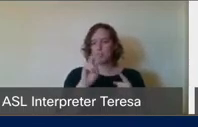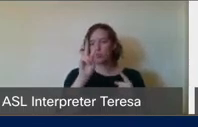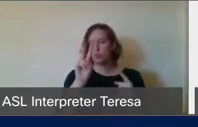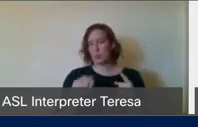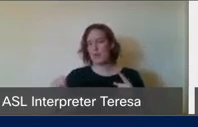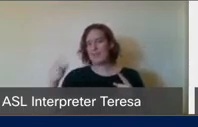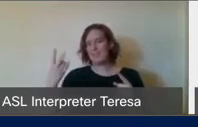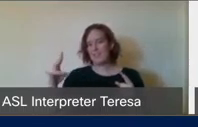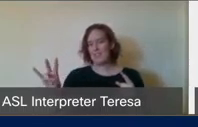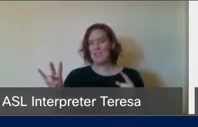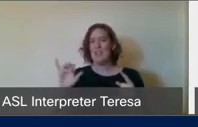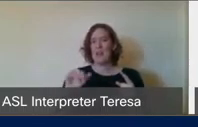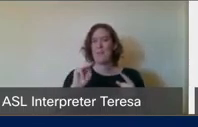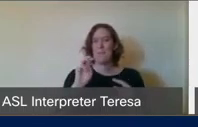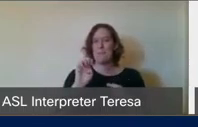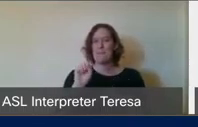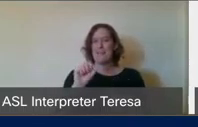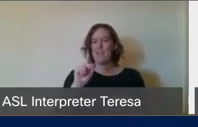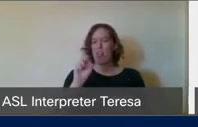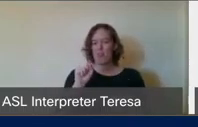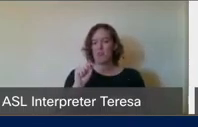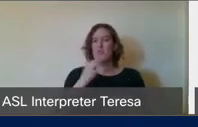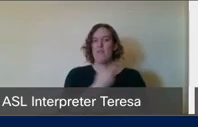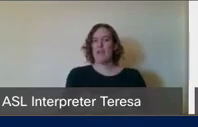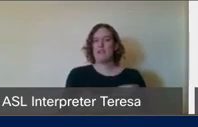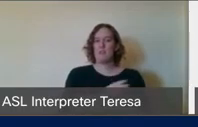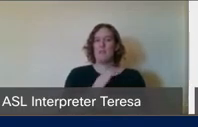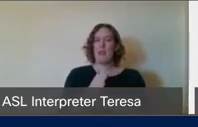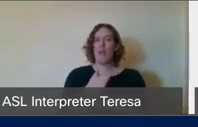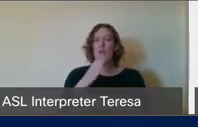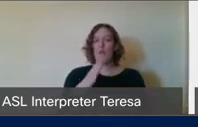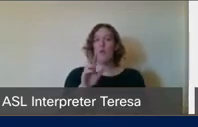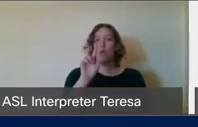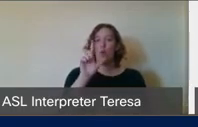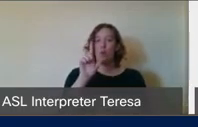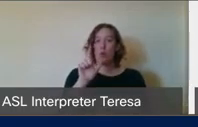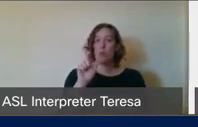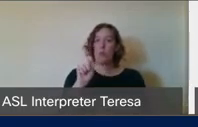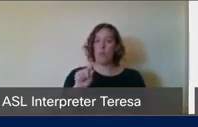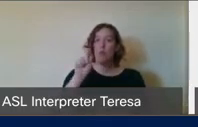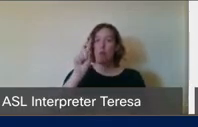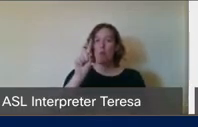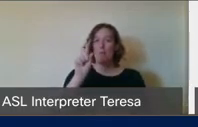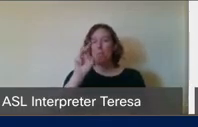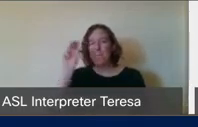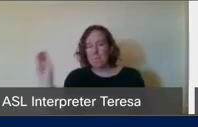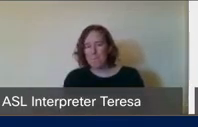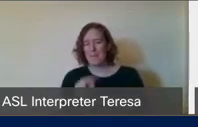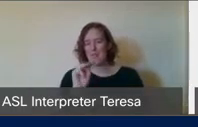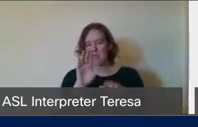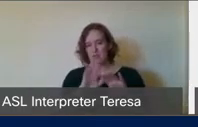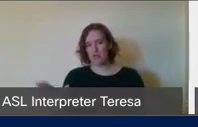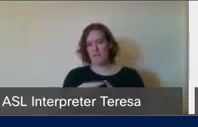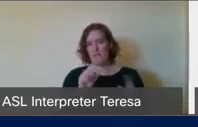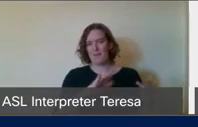measles vaccine prevented over 21.1 million child deaths. Because of